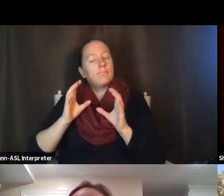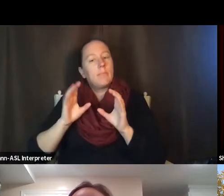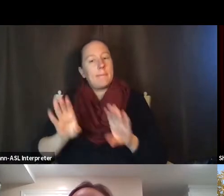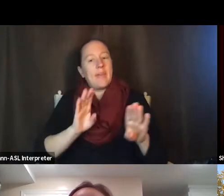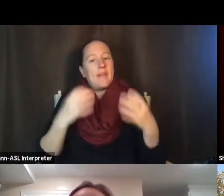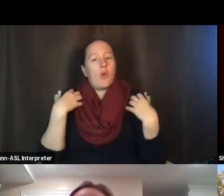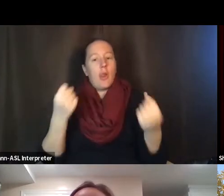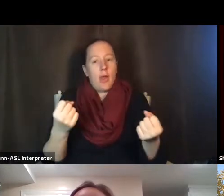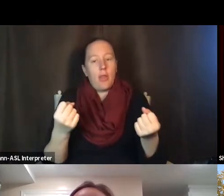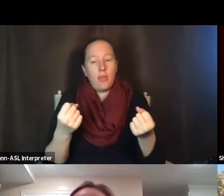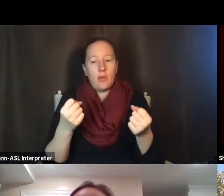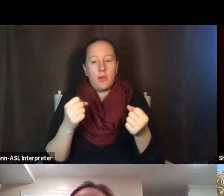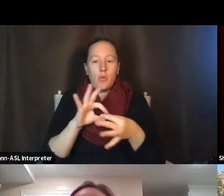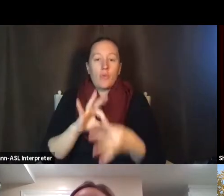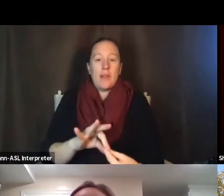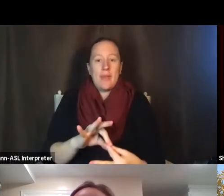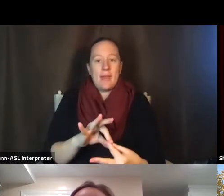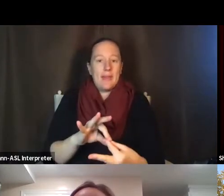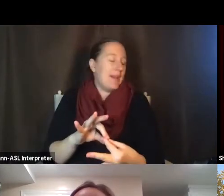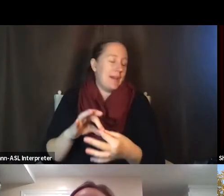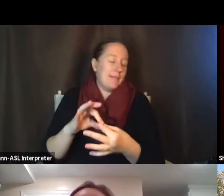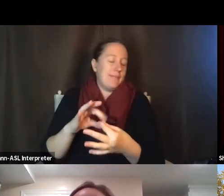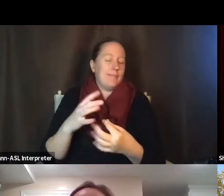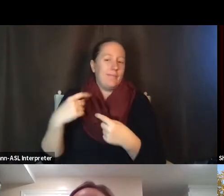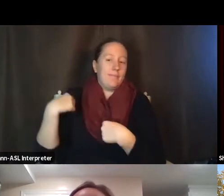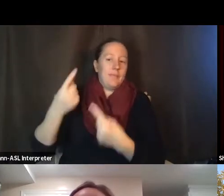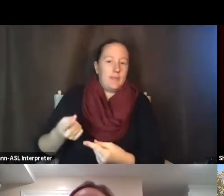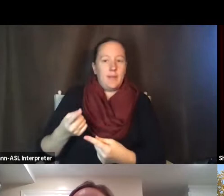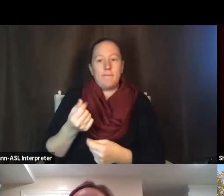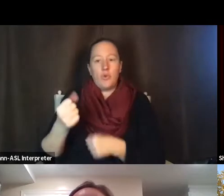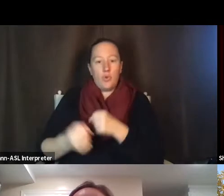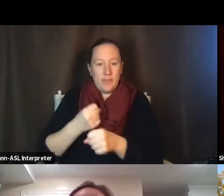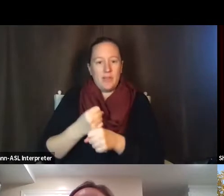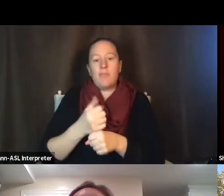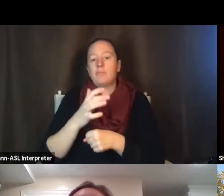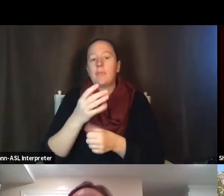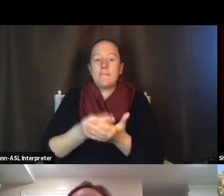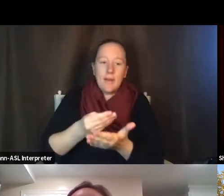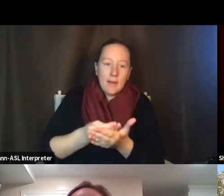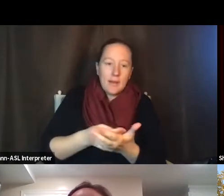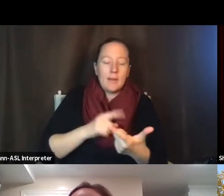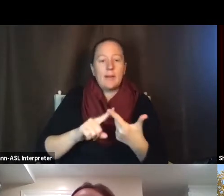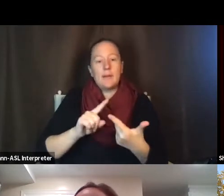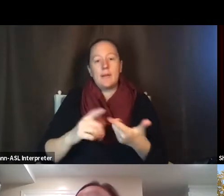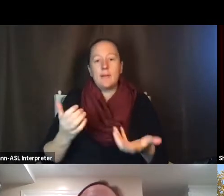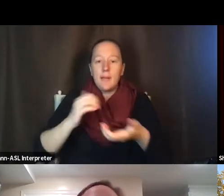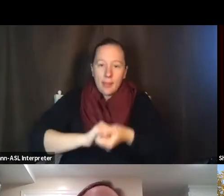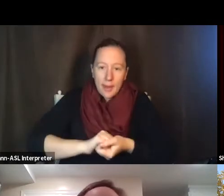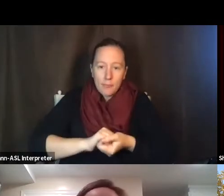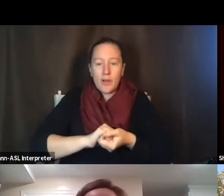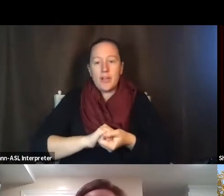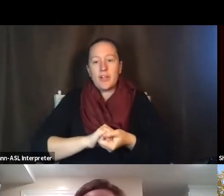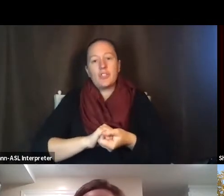had happened in the state over years. So increases in funding, increased collaborations